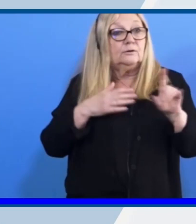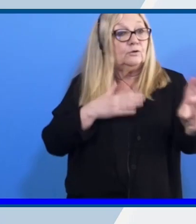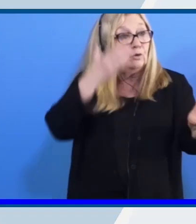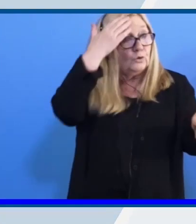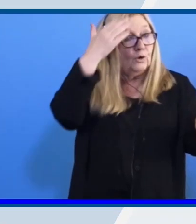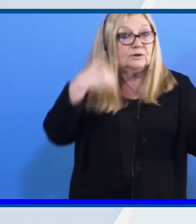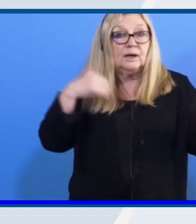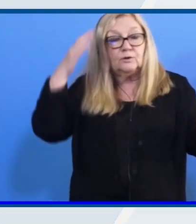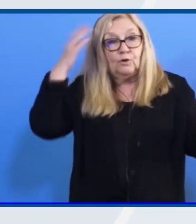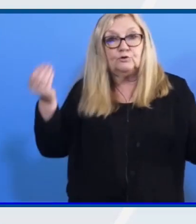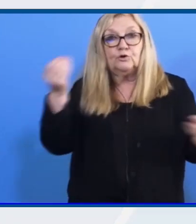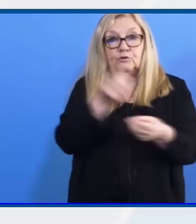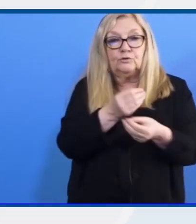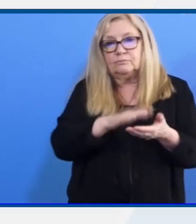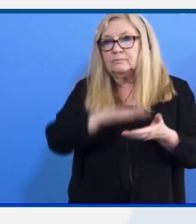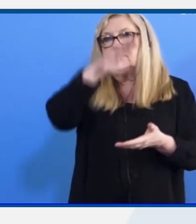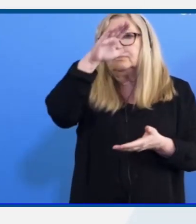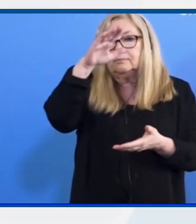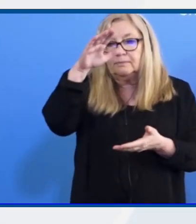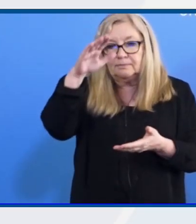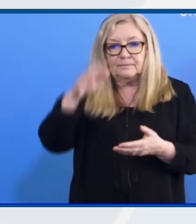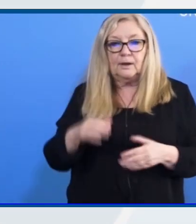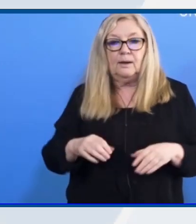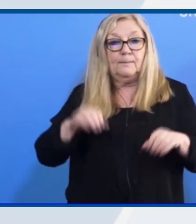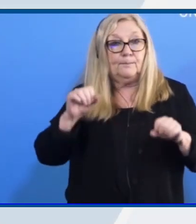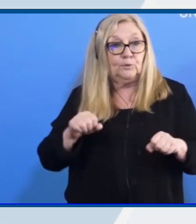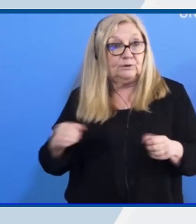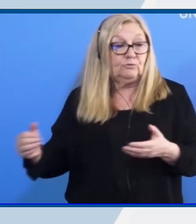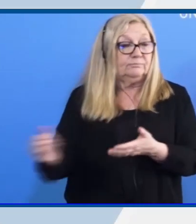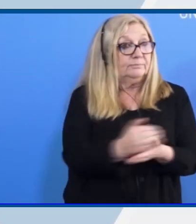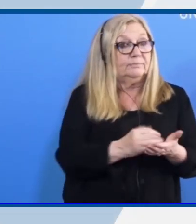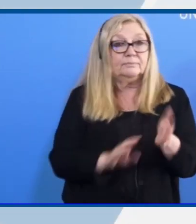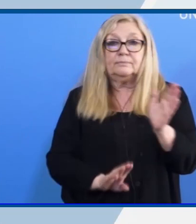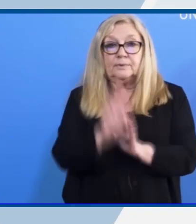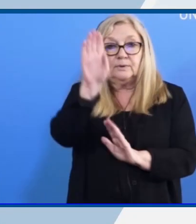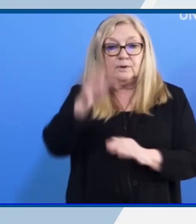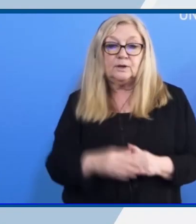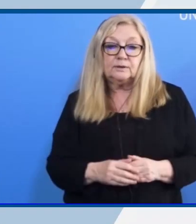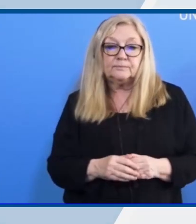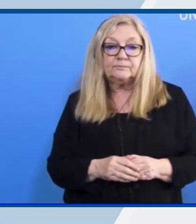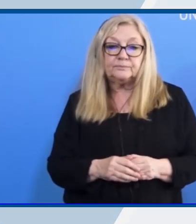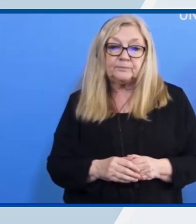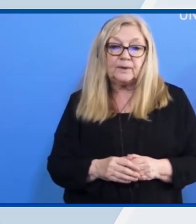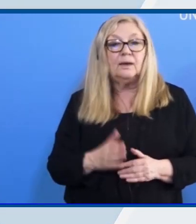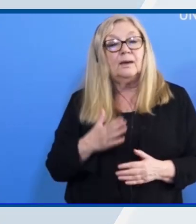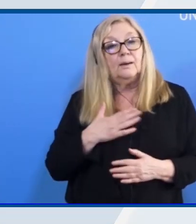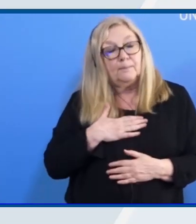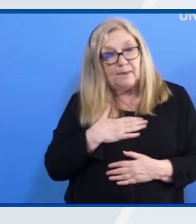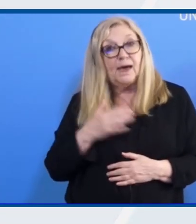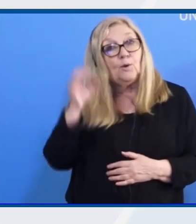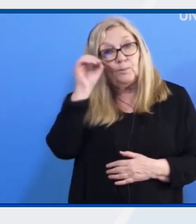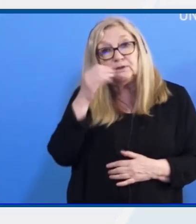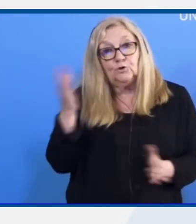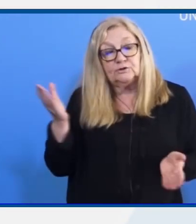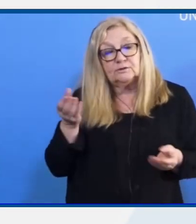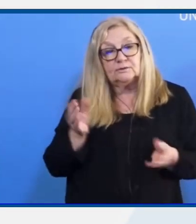investment opportunities for resilient development. This is my findings, in my opinion, for today. Thanks